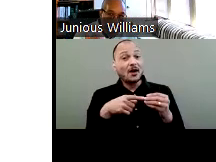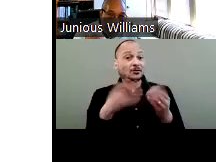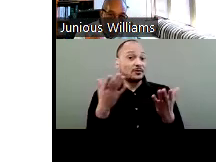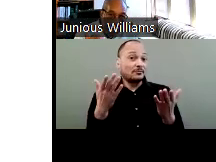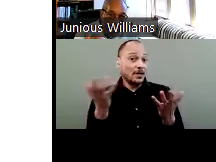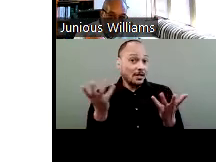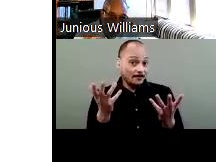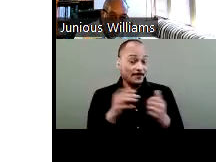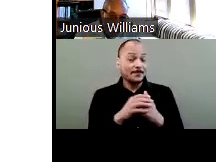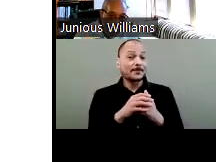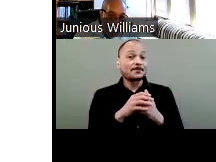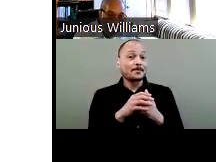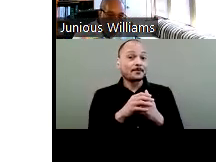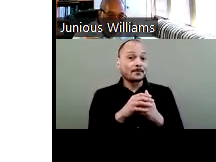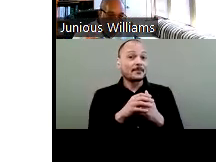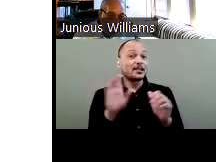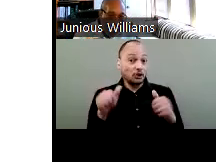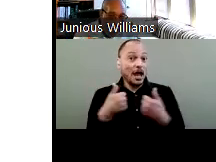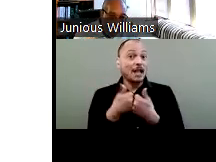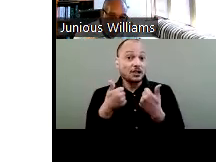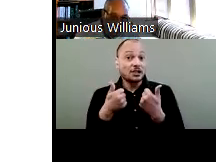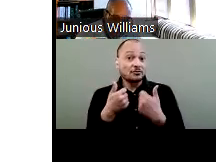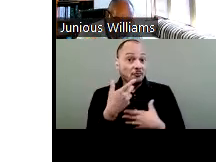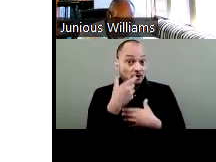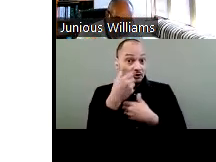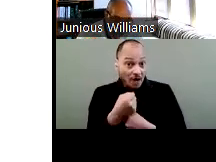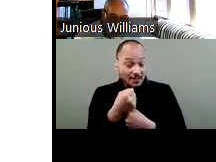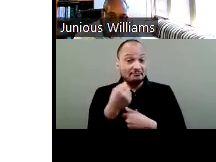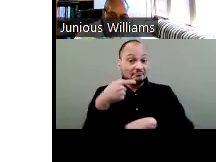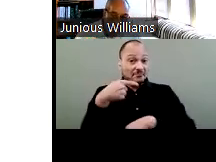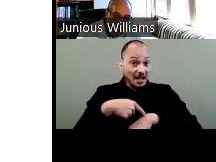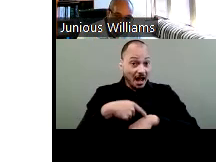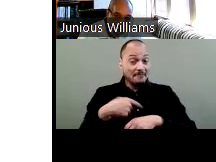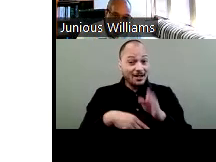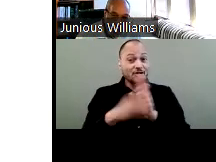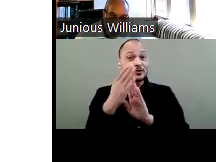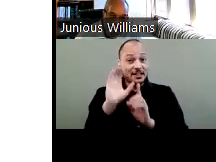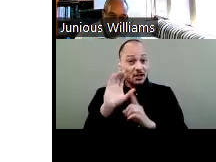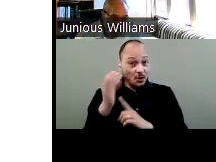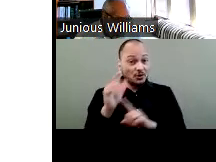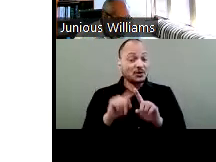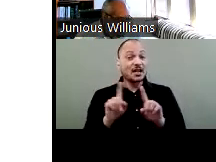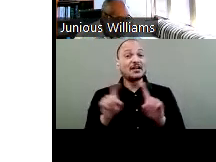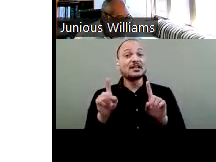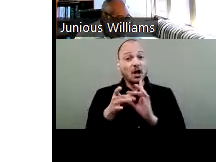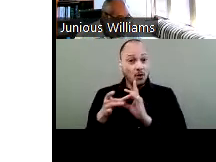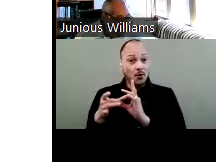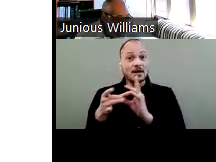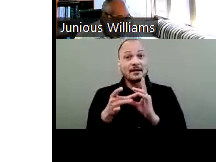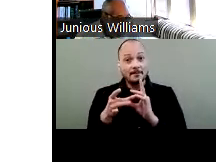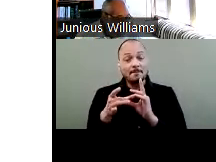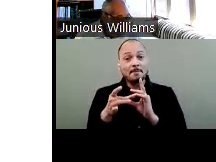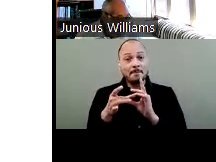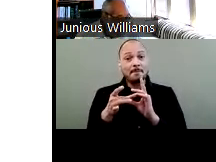notion in terms of challenges, trust and time, and addressing cultural differences and coordination,